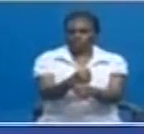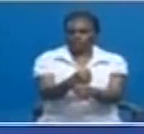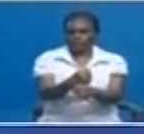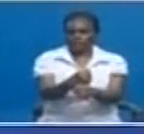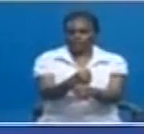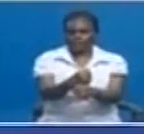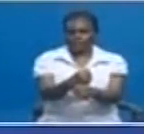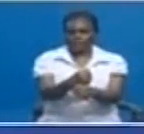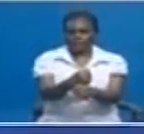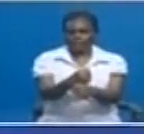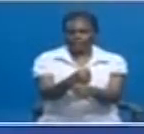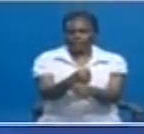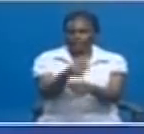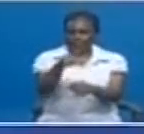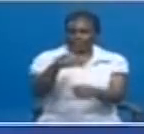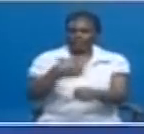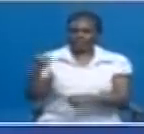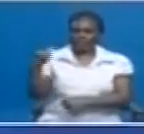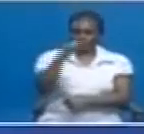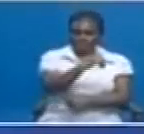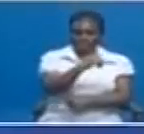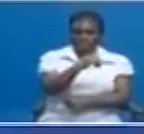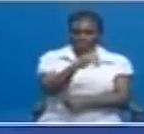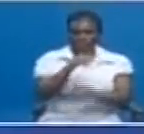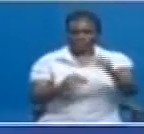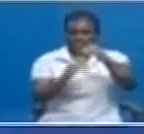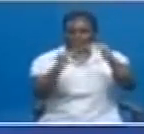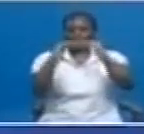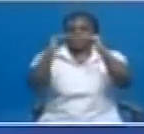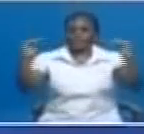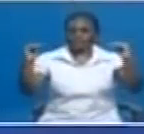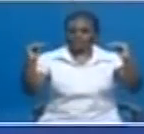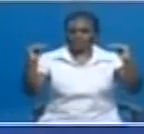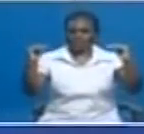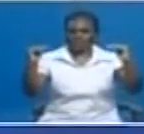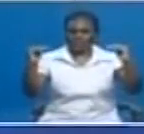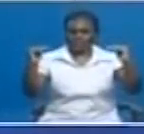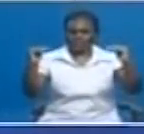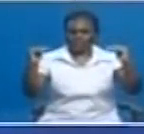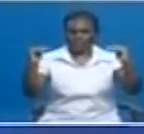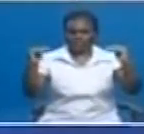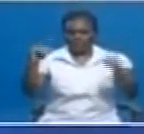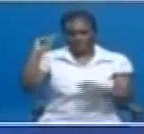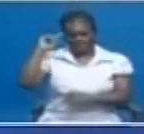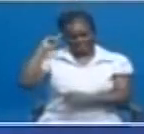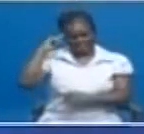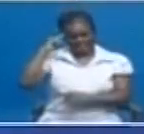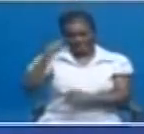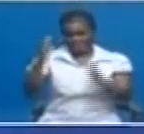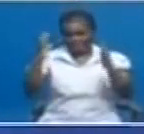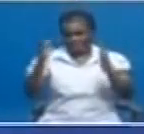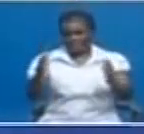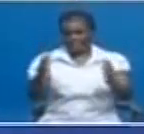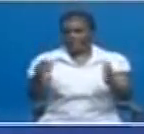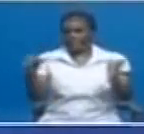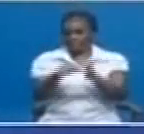maintain their fleet at an optimal level. I think for me the biggest